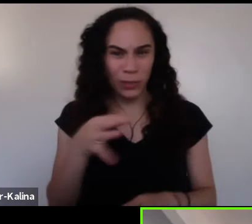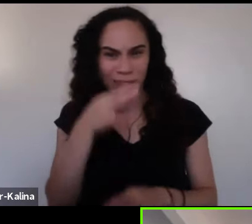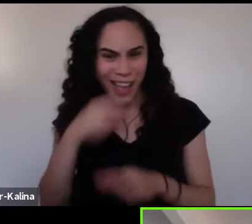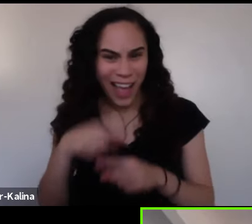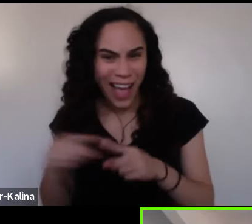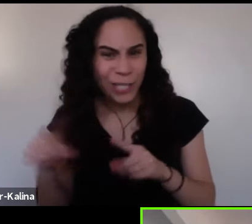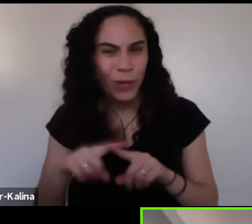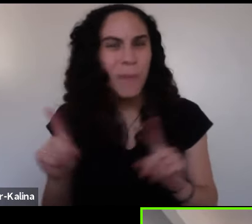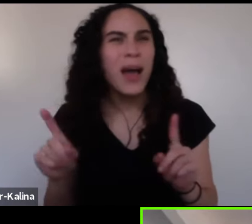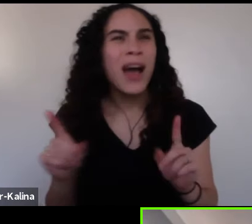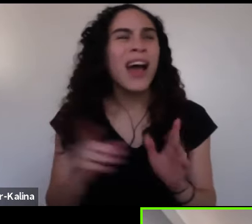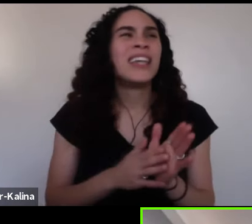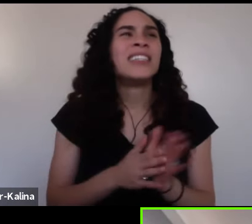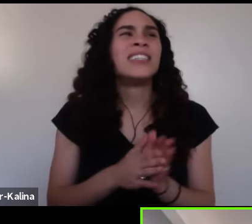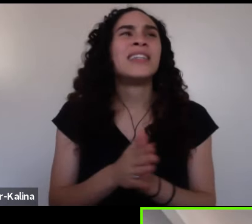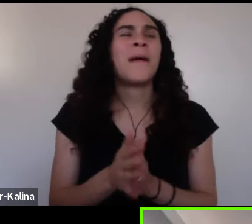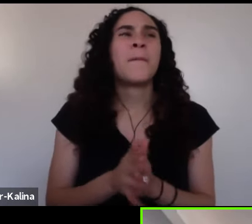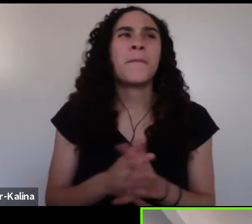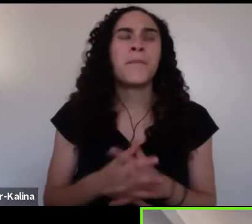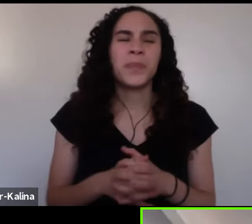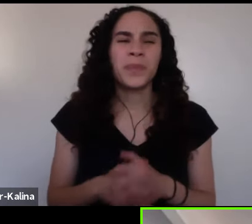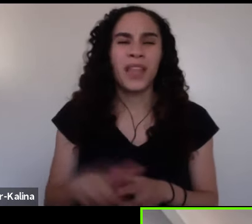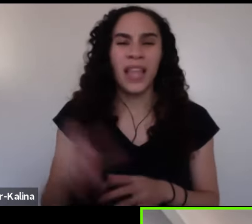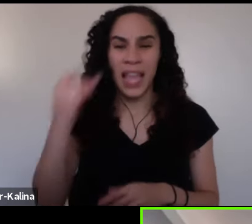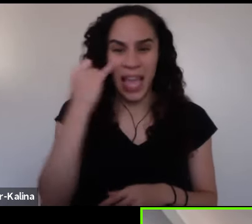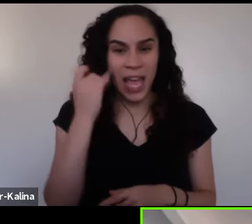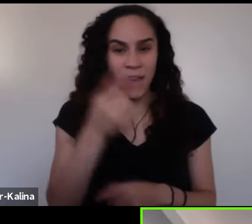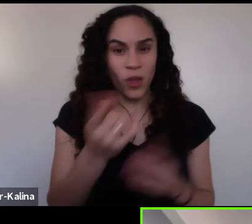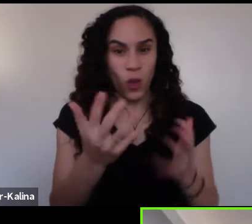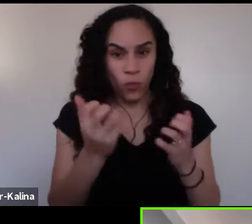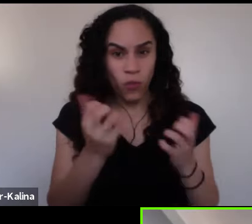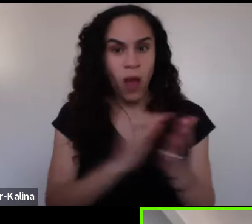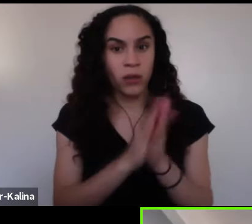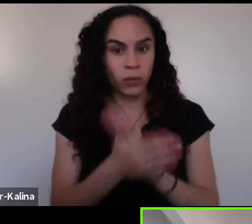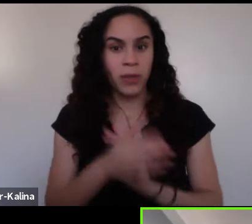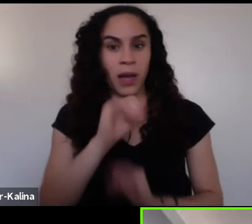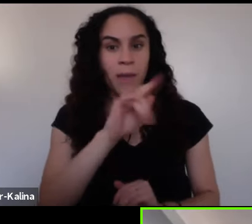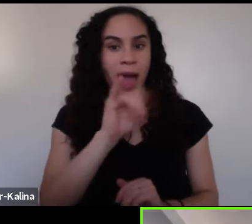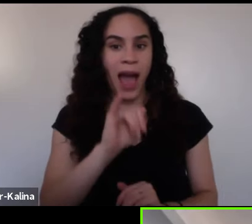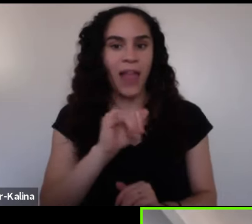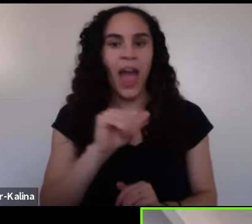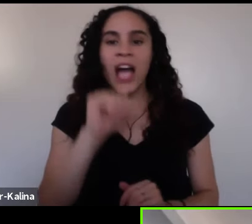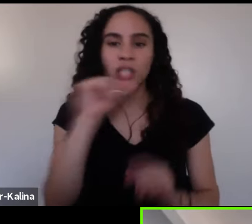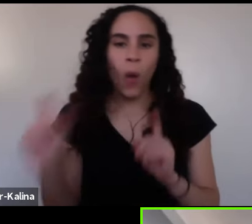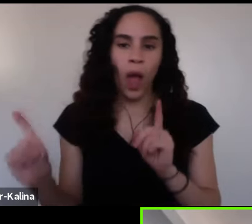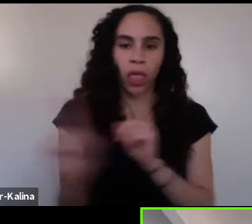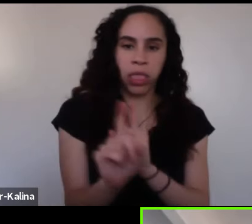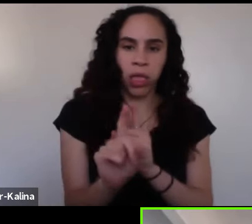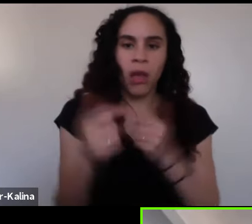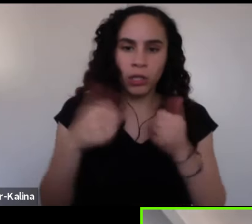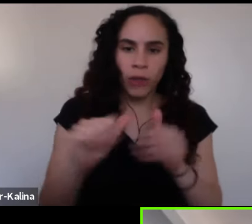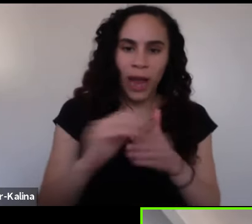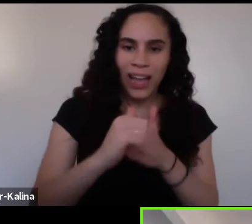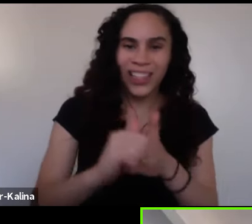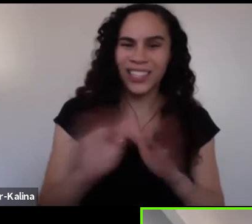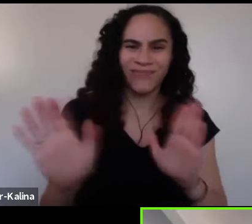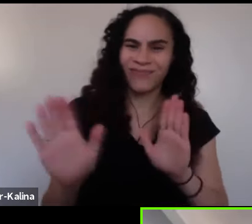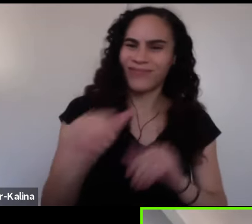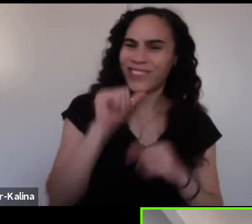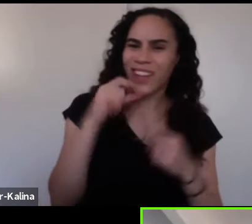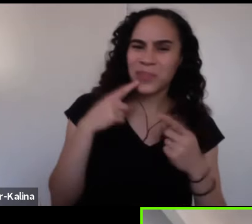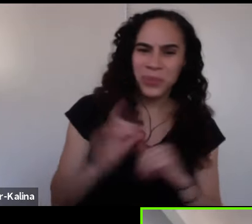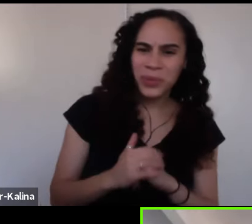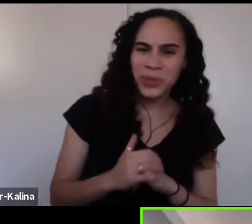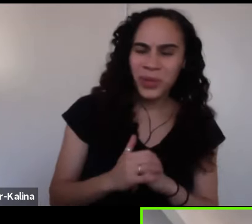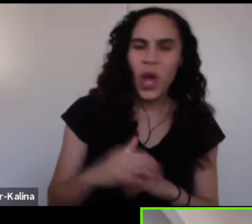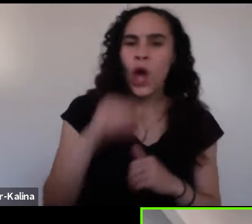say is, if you're gonna be an ally, don't try and stand in front of me. Don't try to lead. That ain't working. Don't try